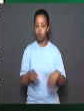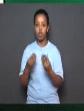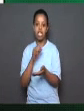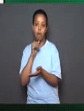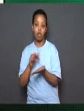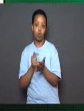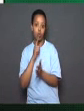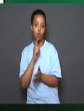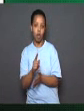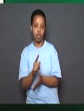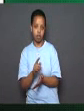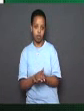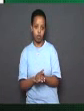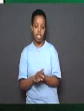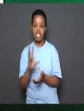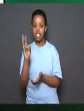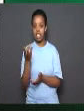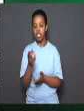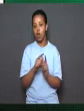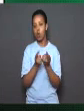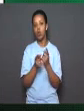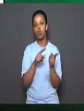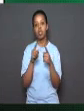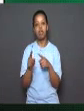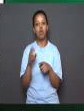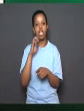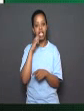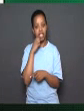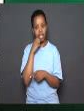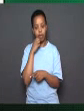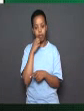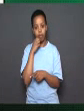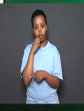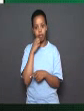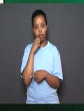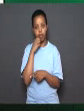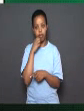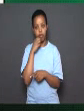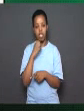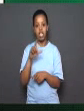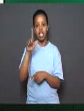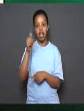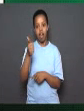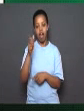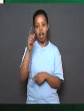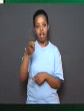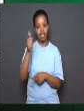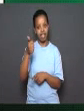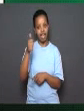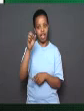substrate. The sixth group of enzymes is called